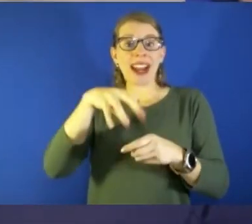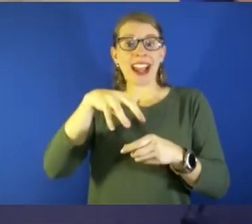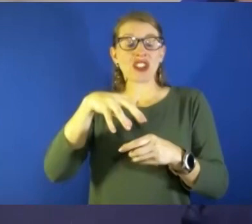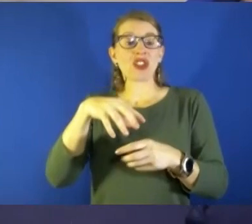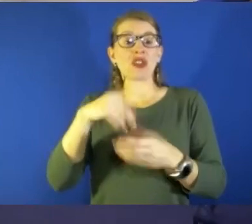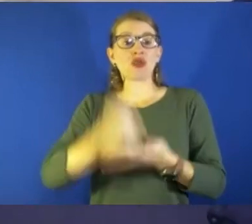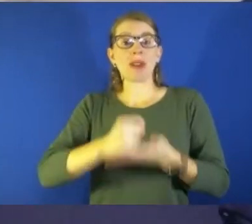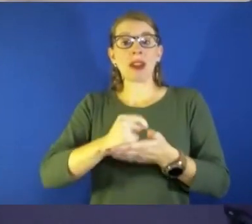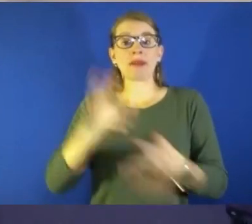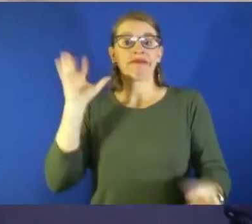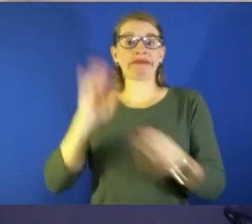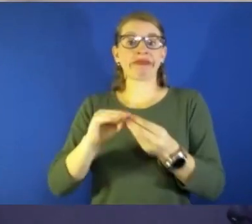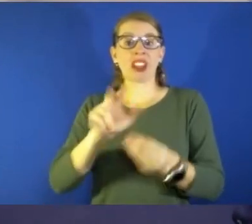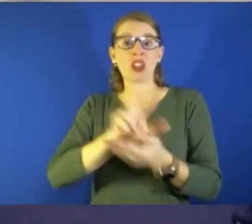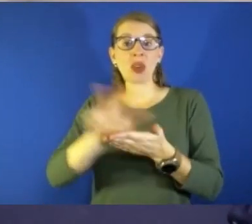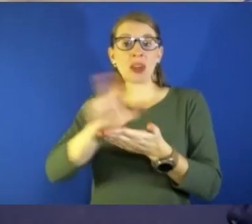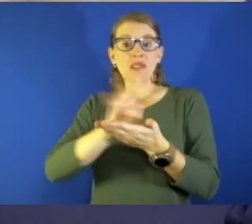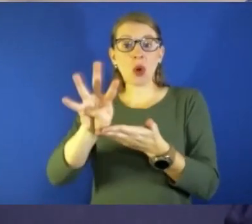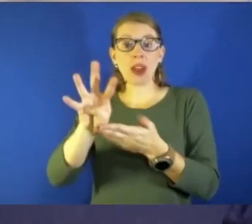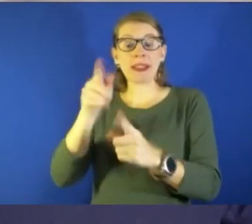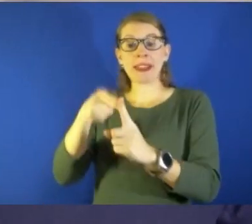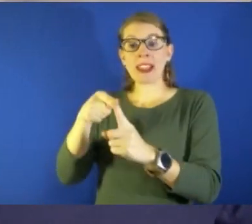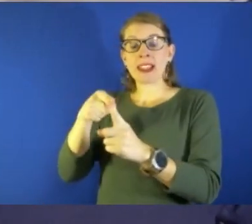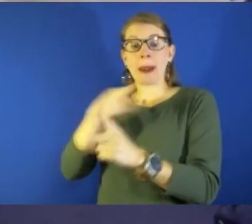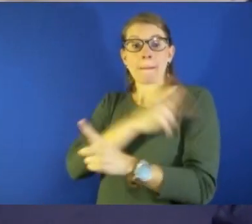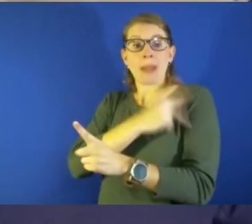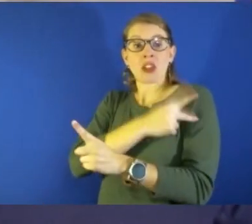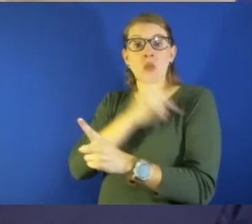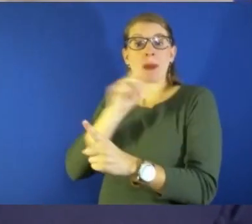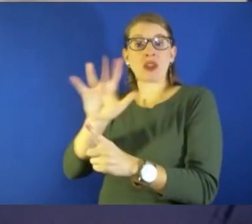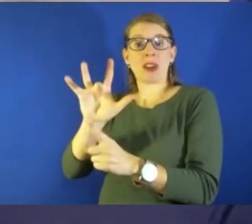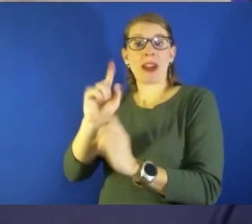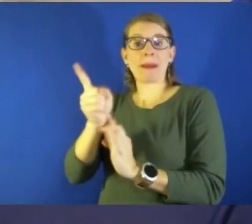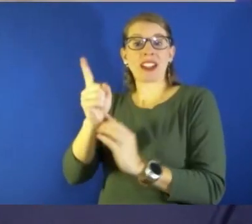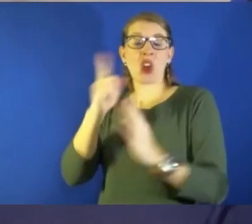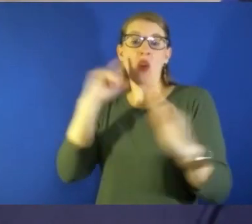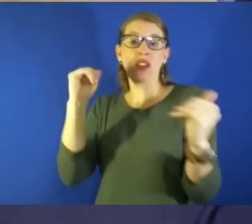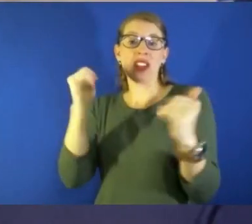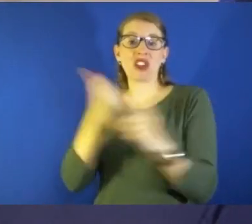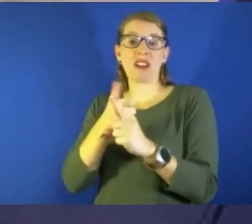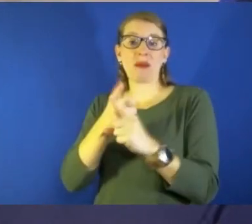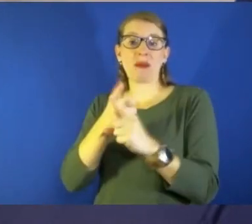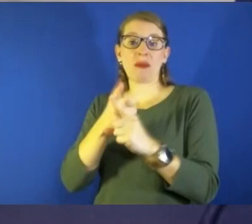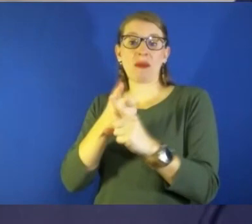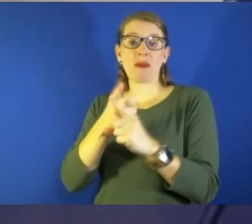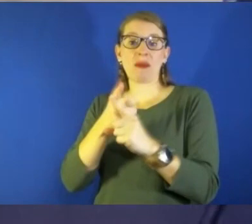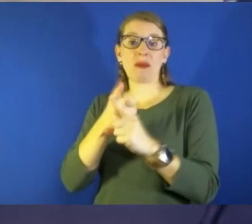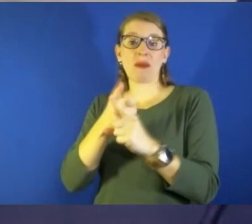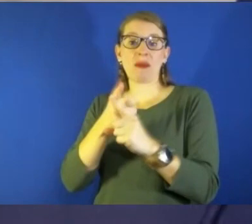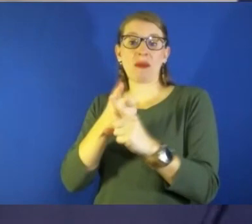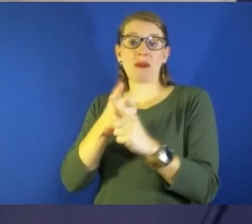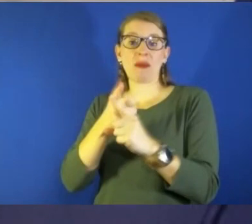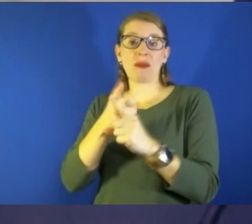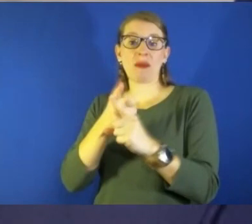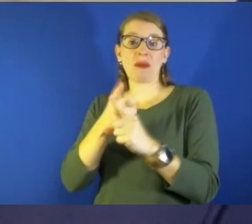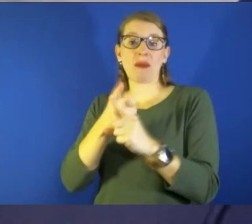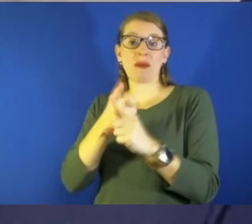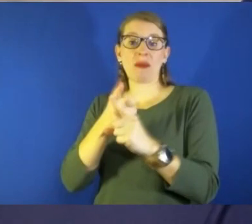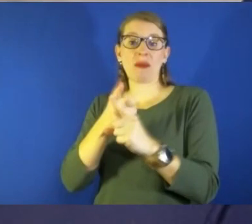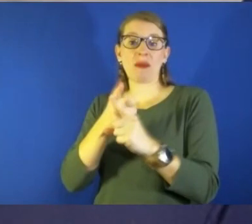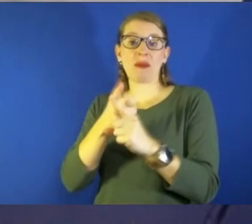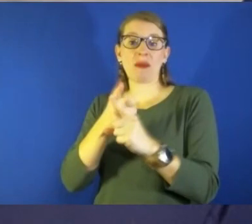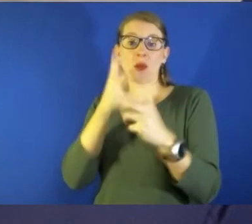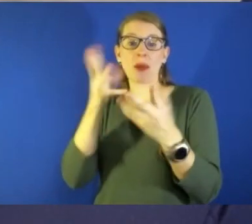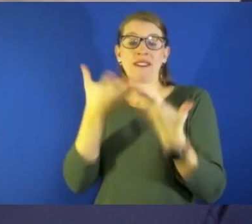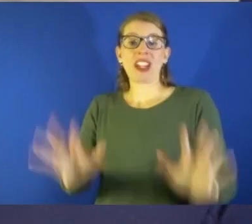weeks. This patient's treatment will be 25 minutes, and she will hopefully be done with radiation therapy before she even wakes up from anesthesia. And then